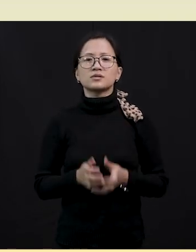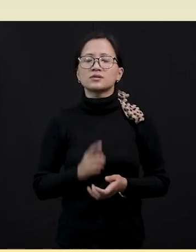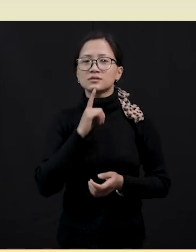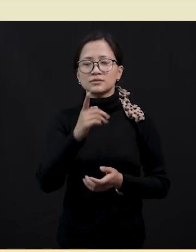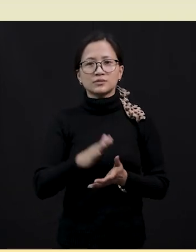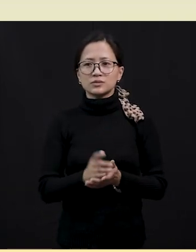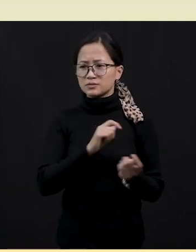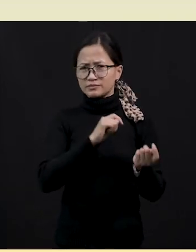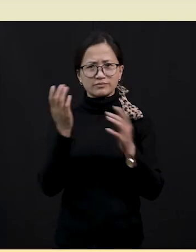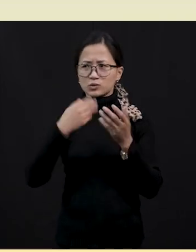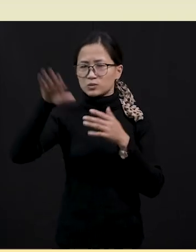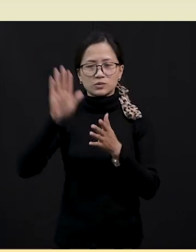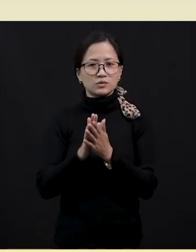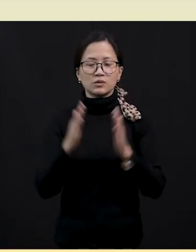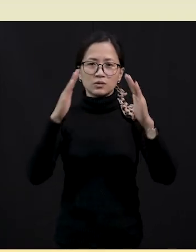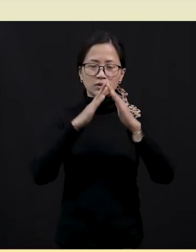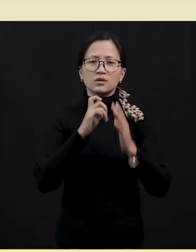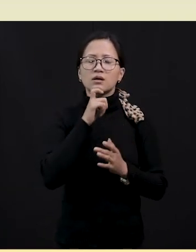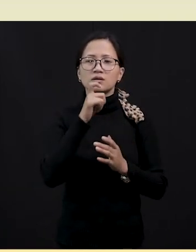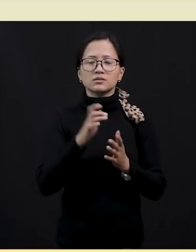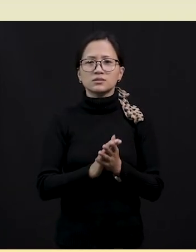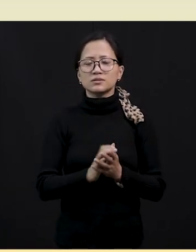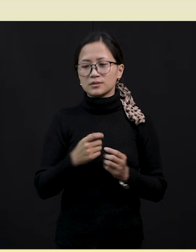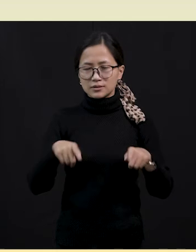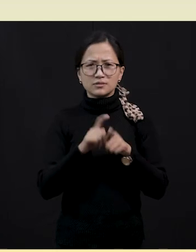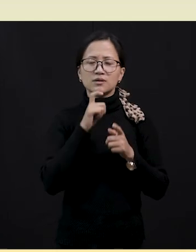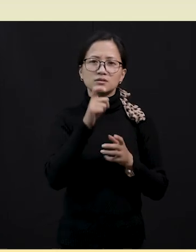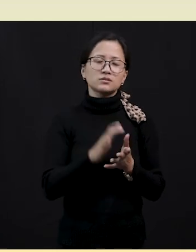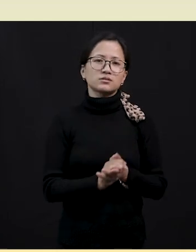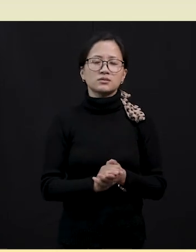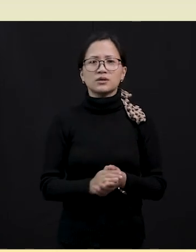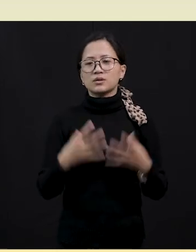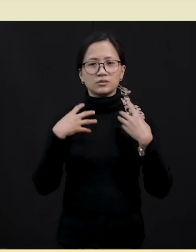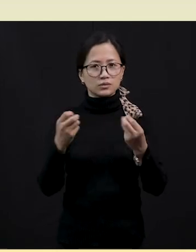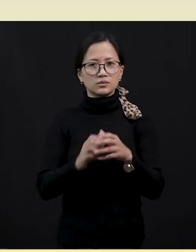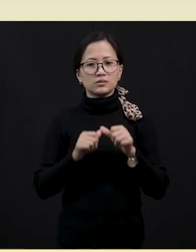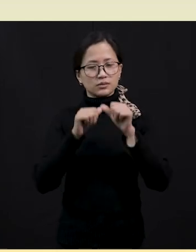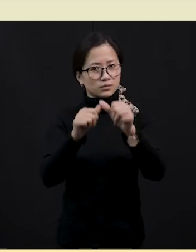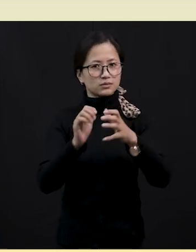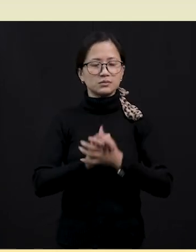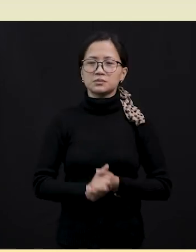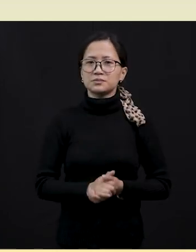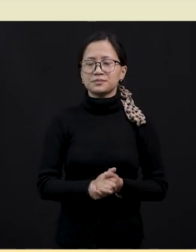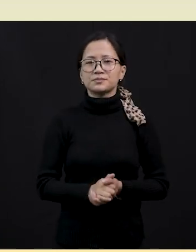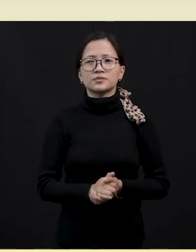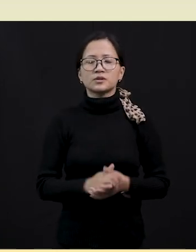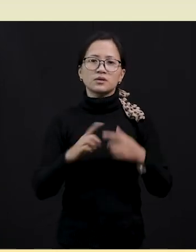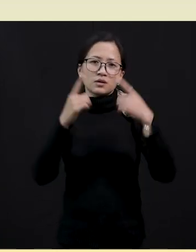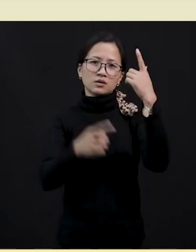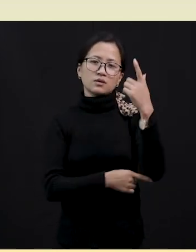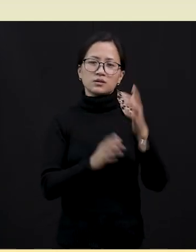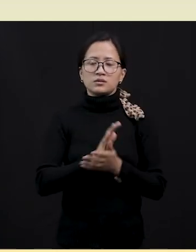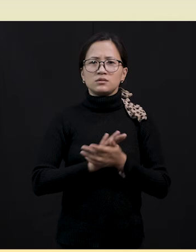so, and I will return home. So the king is asking, and the hermit is just not willing to answer. And in the end, he